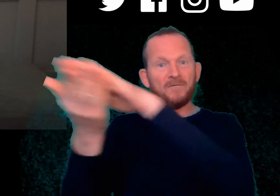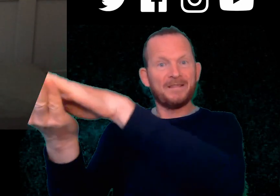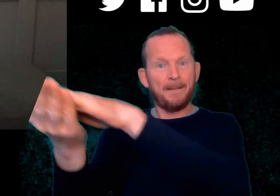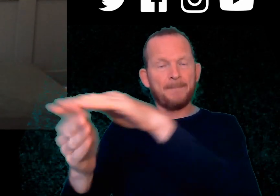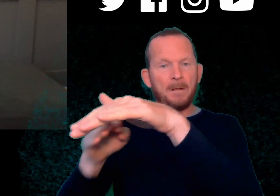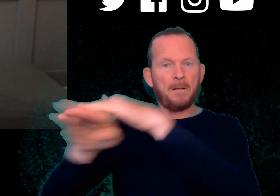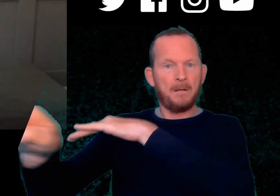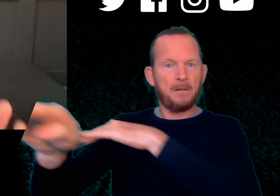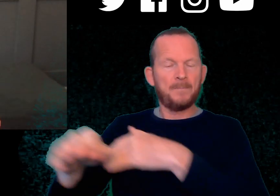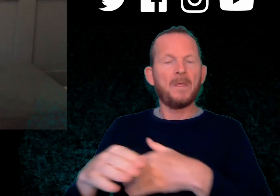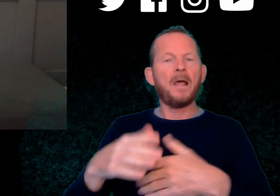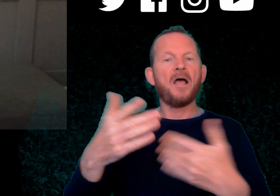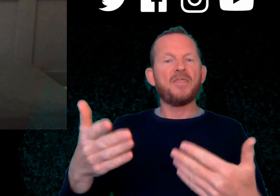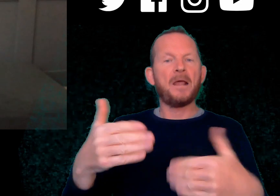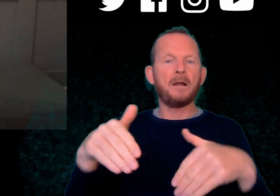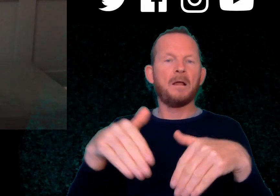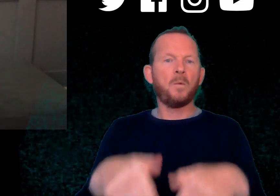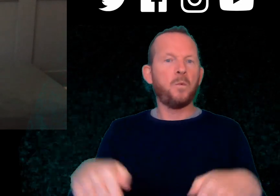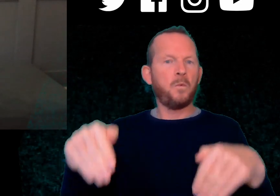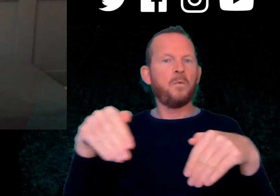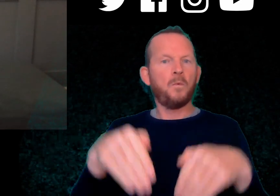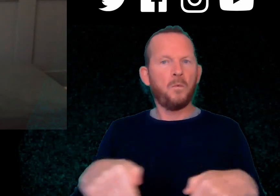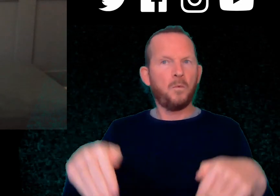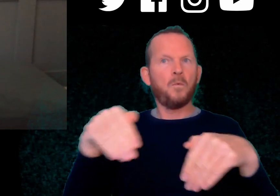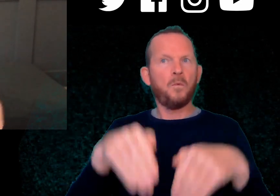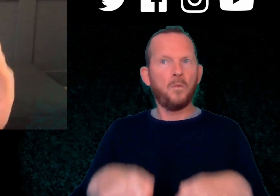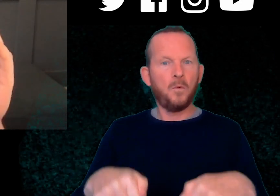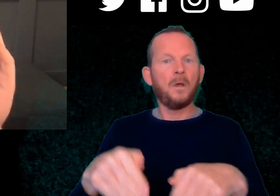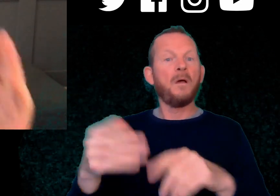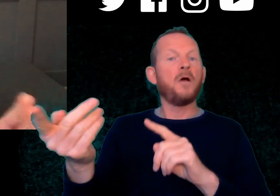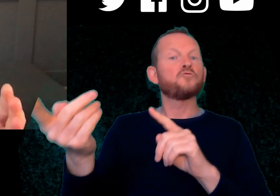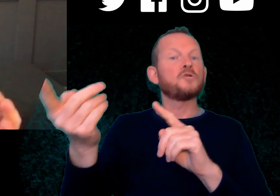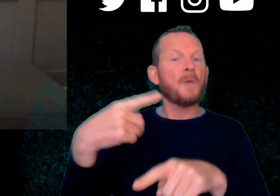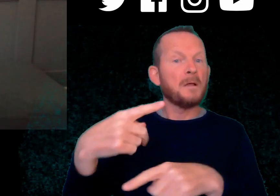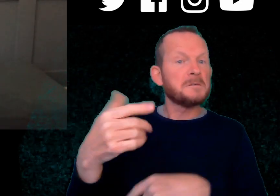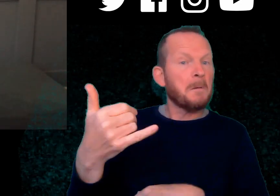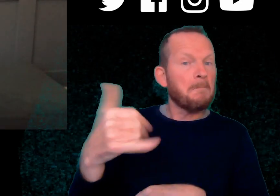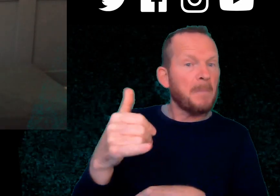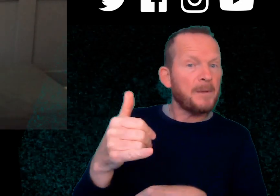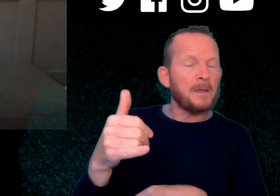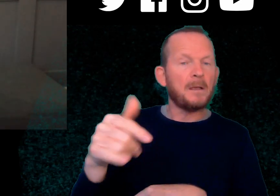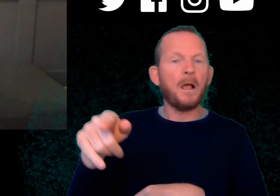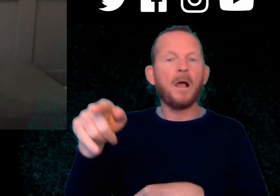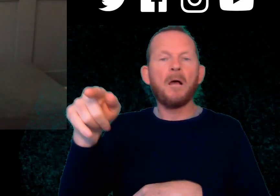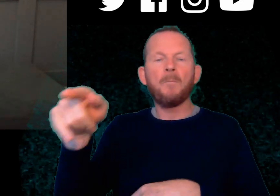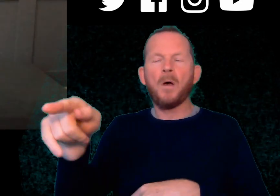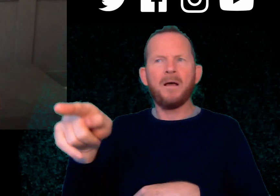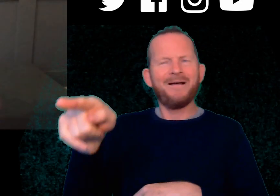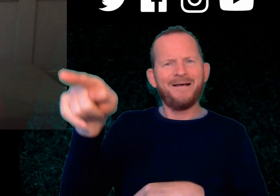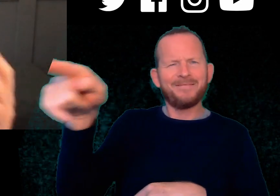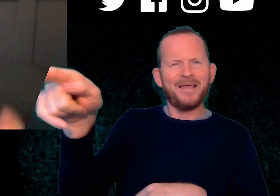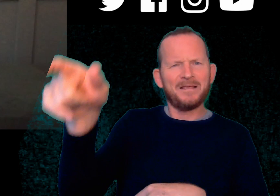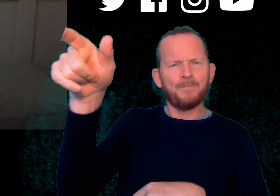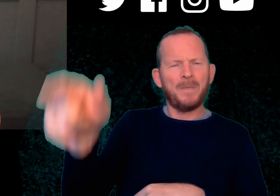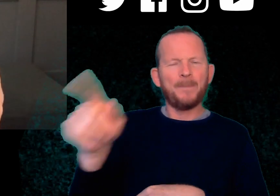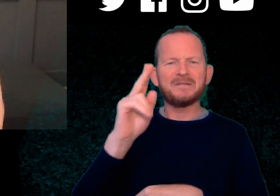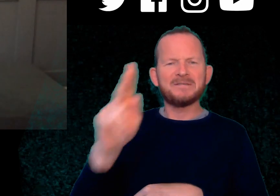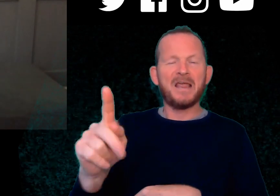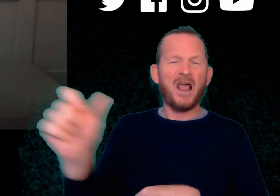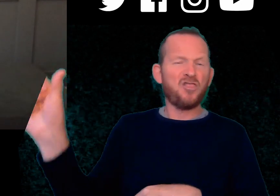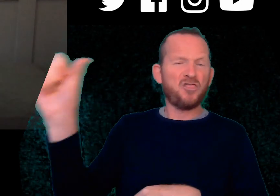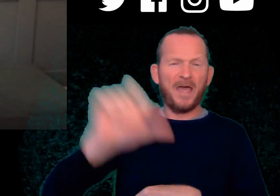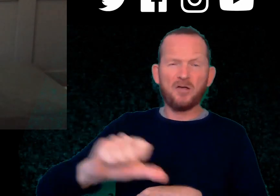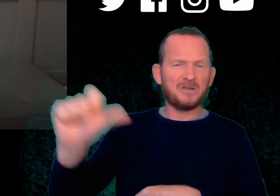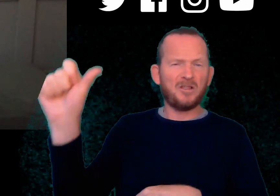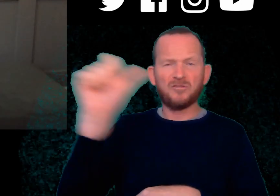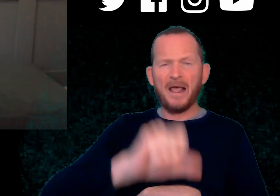over to them. And then once you've done that, it's a bit of a waiting game. You might get a response, bearing in mind that these people are seeing thousands of